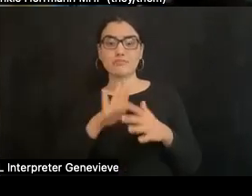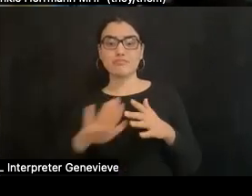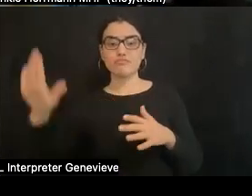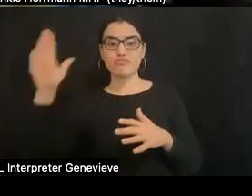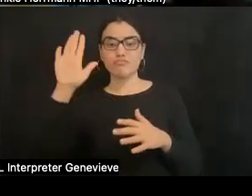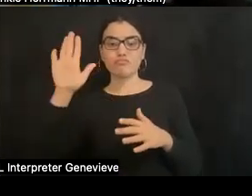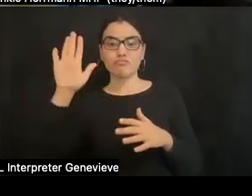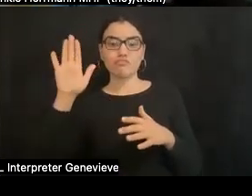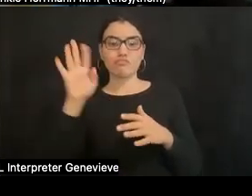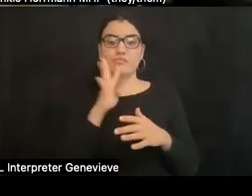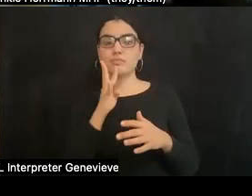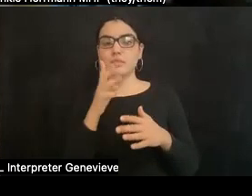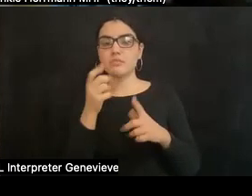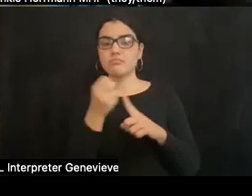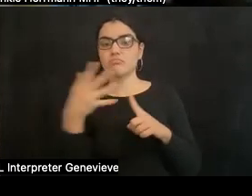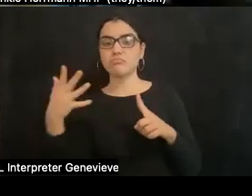elaborate on that.